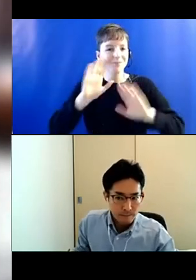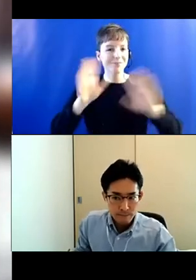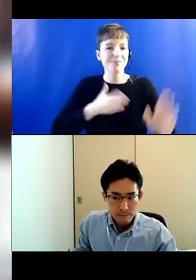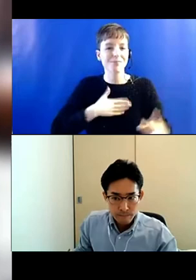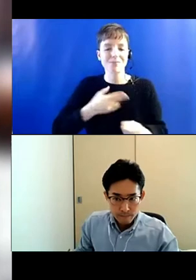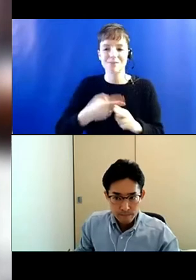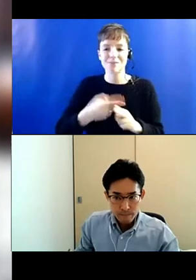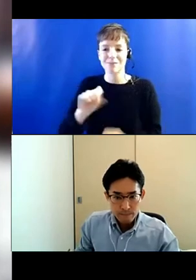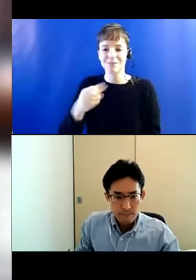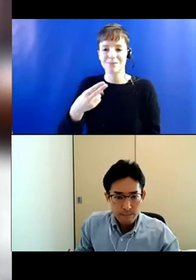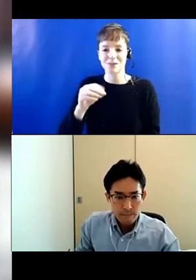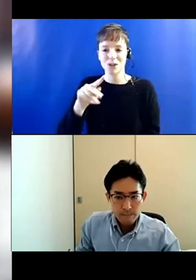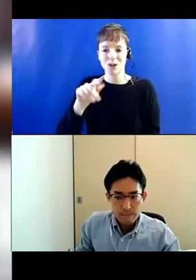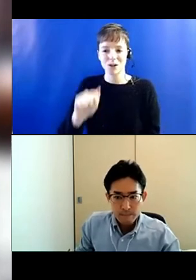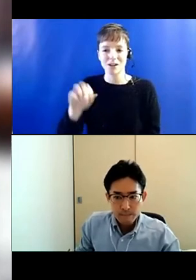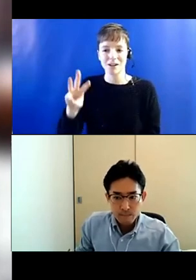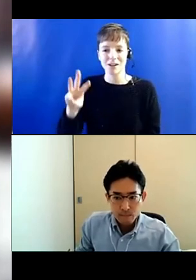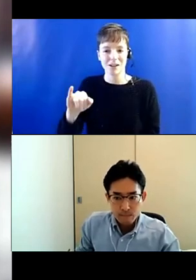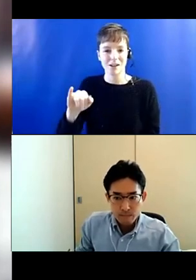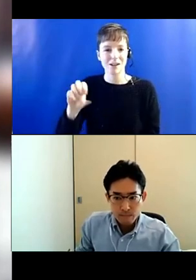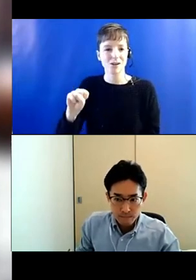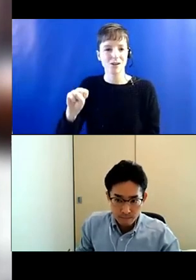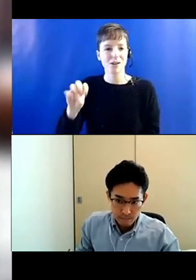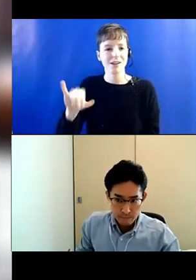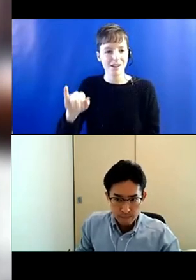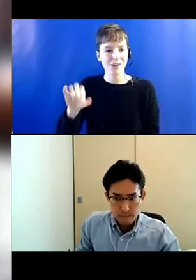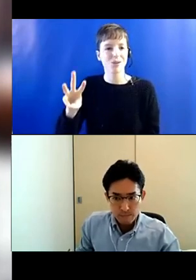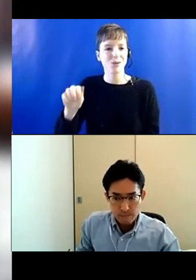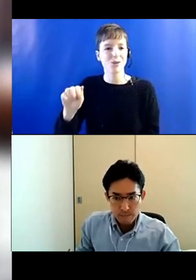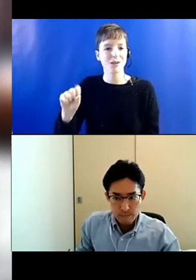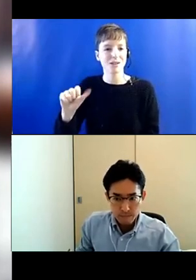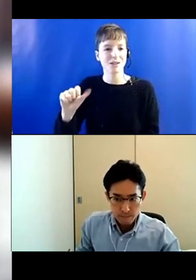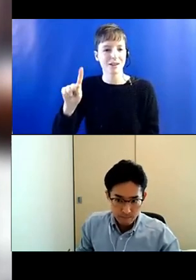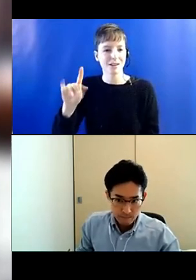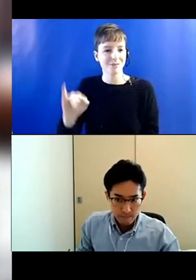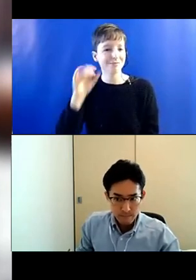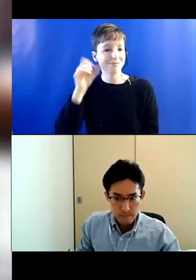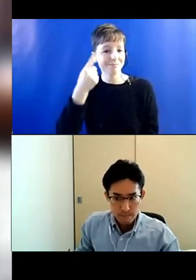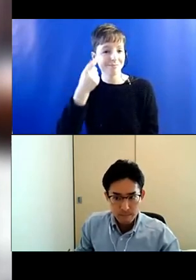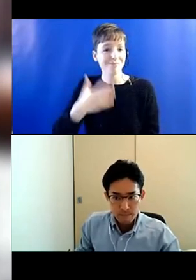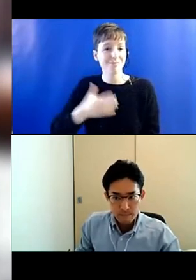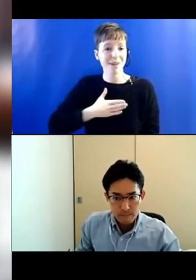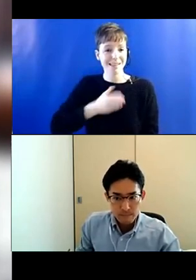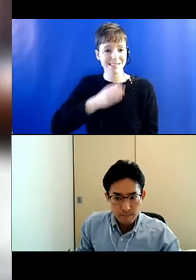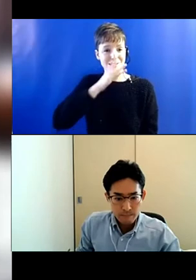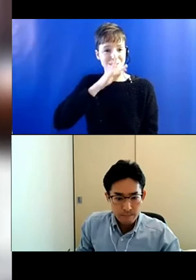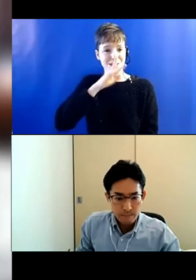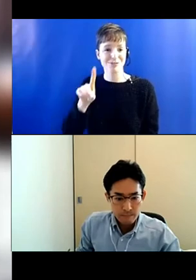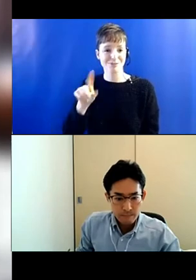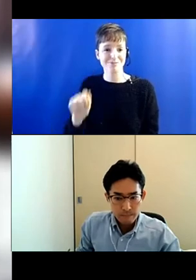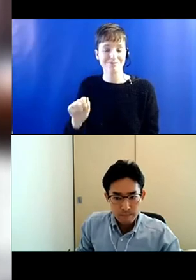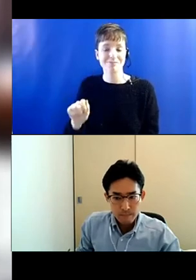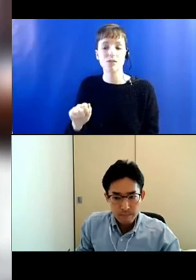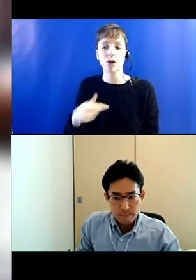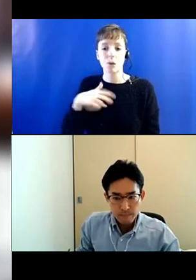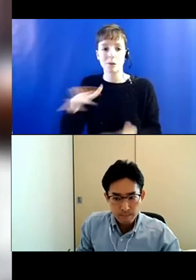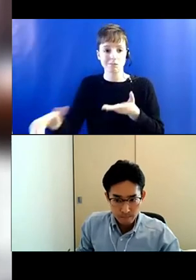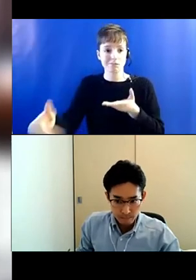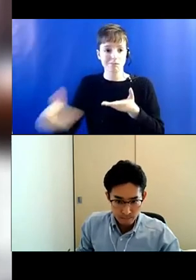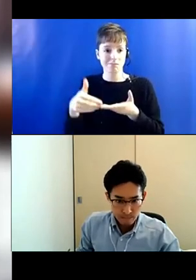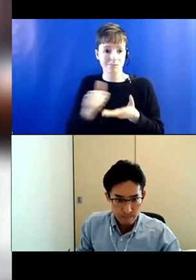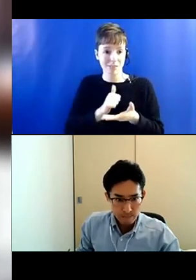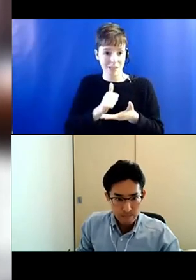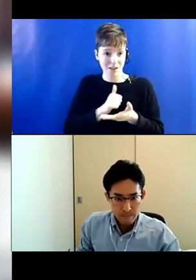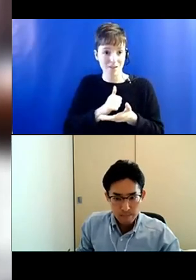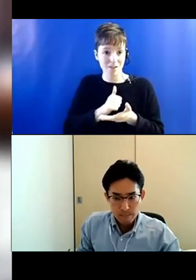Iwasaki. I have a speech disability, so let me introduce myself by writing in the chat. Sherilyn reads out this introduction on